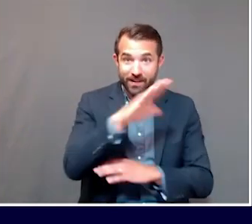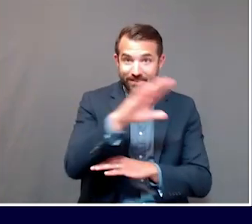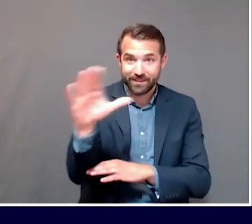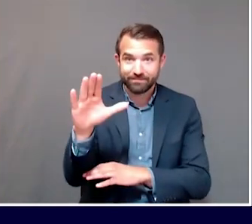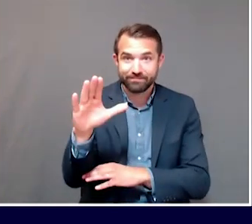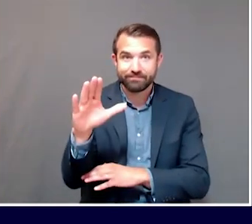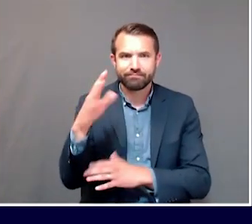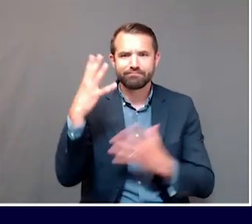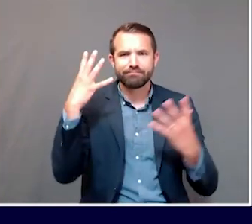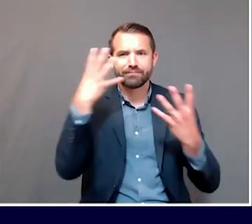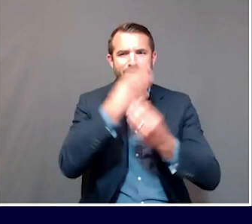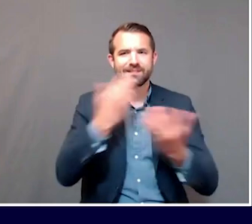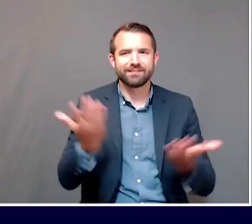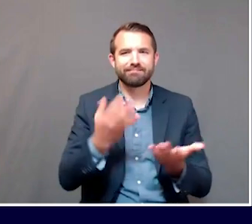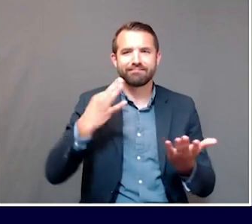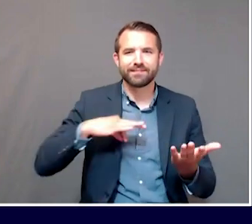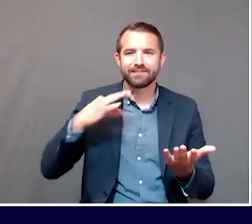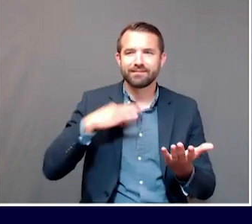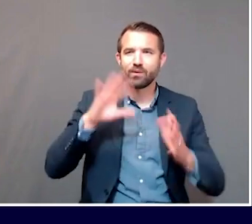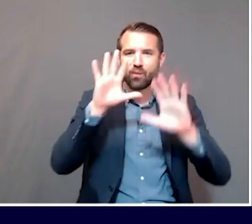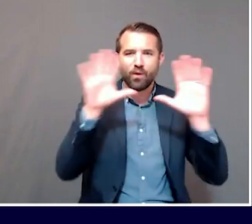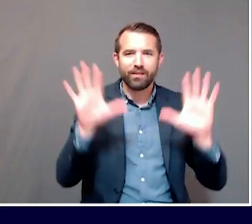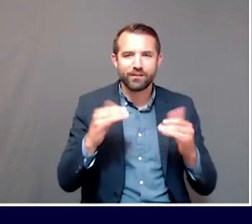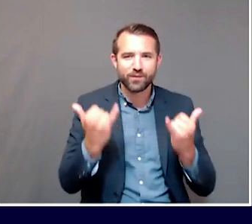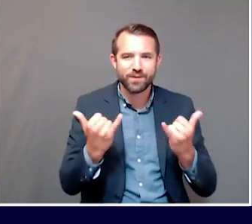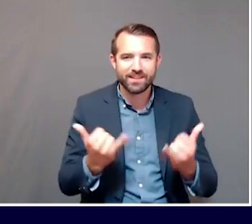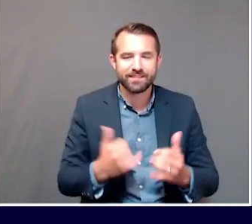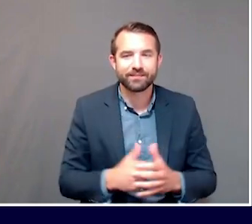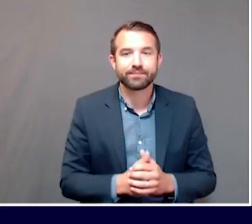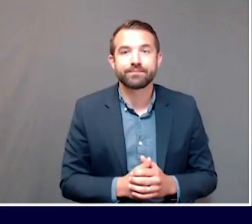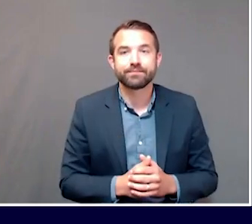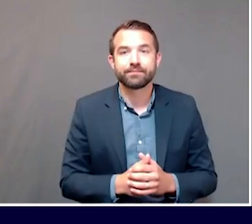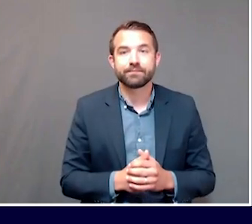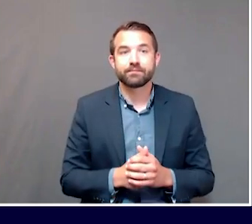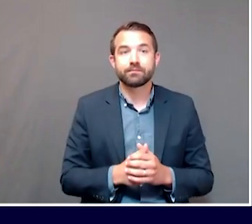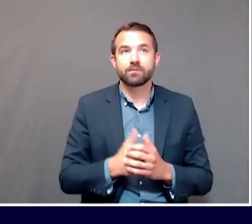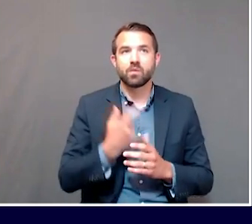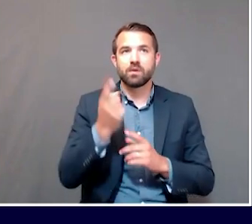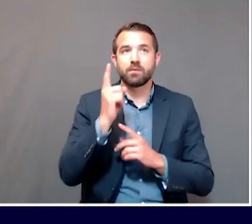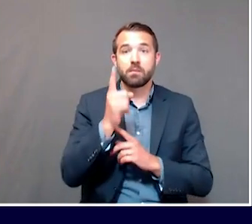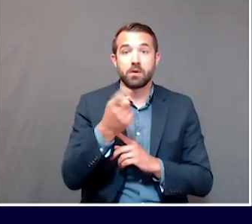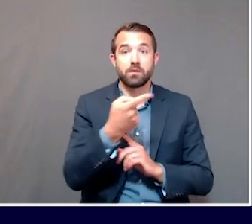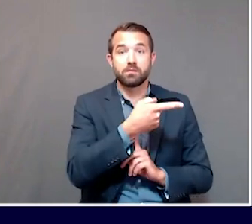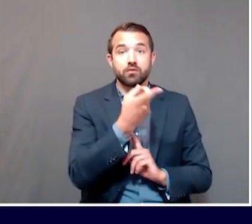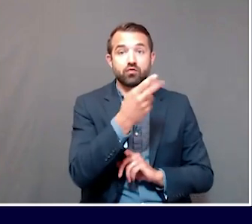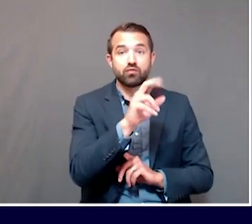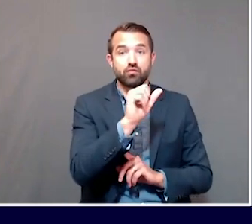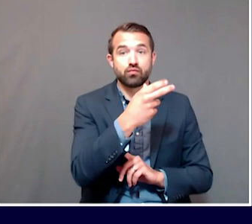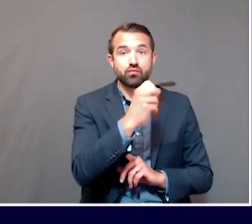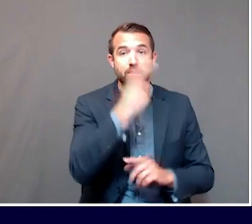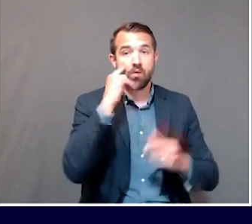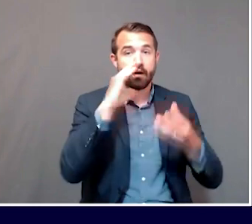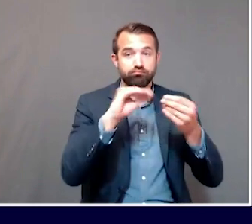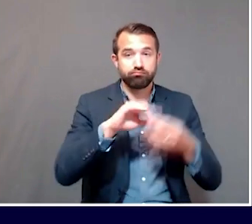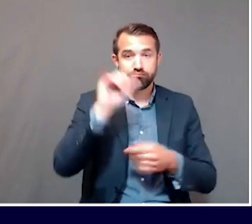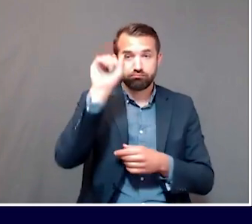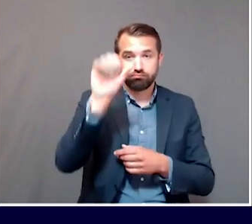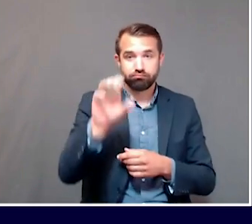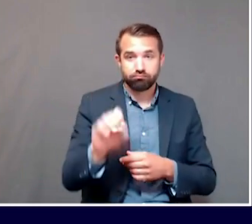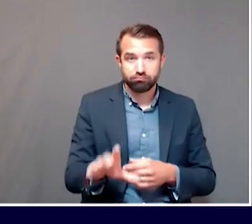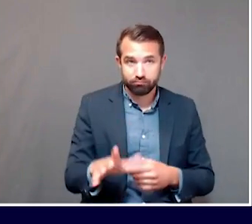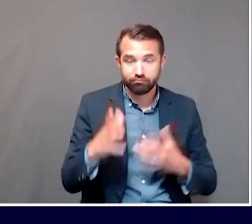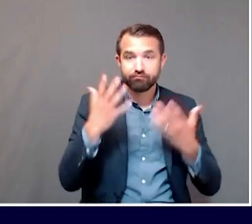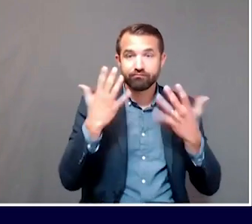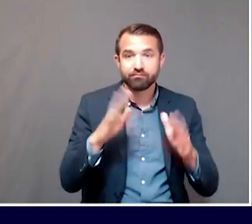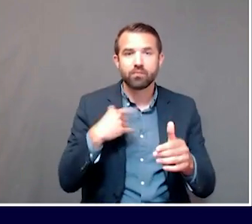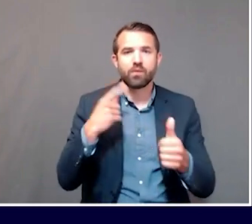welcome Dr. Shah to provide his daily update in just a moment, but I wanted to share a little bit of news first with those watching. Earlier this month,